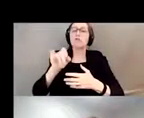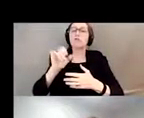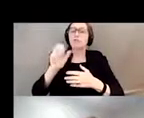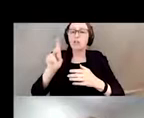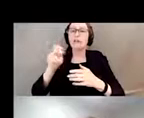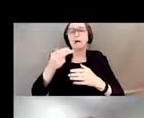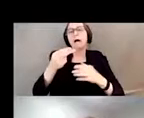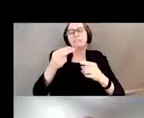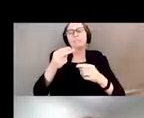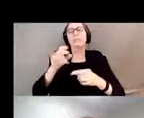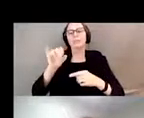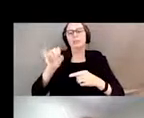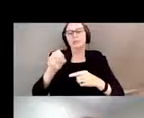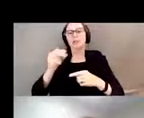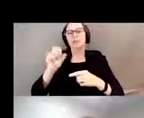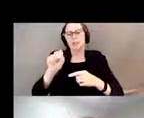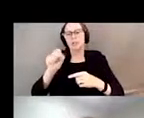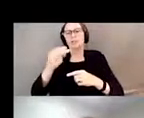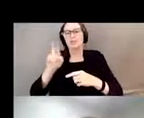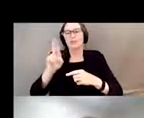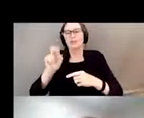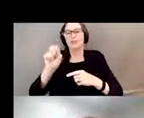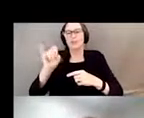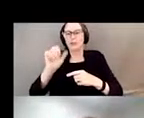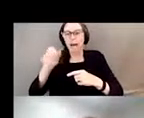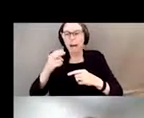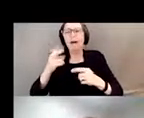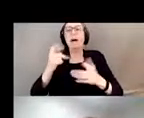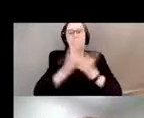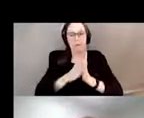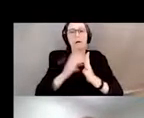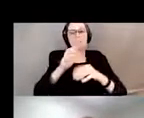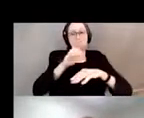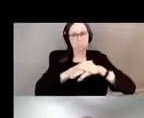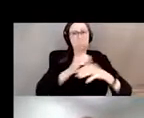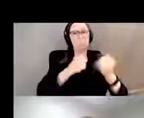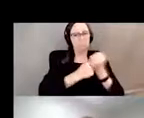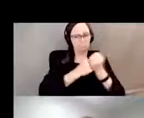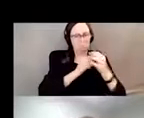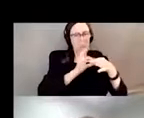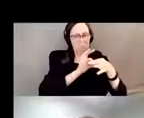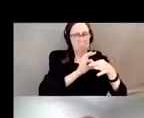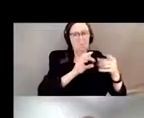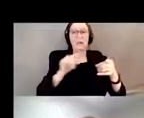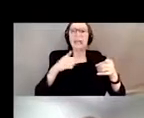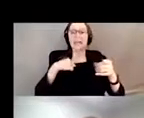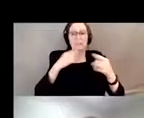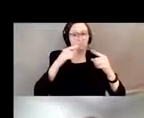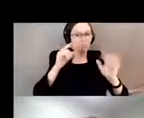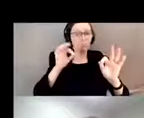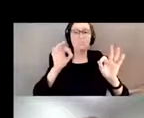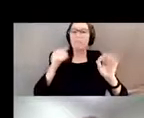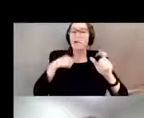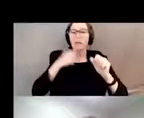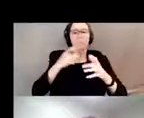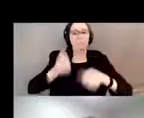Now, this actually first part of the campaign is highly successful for the British. They're able to